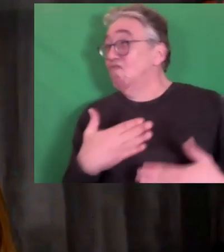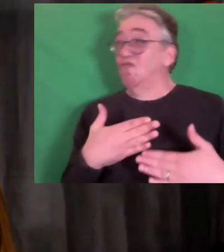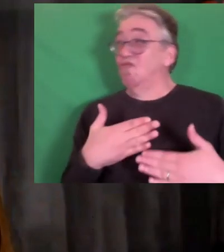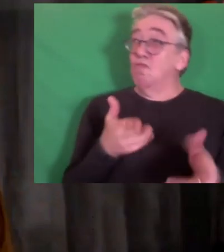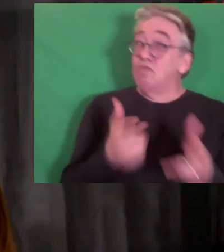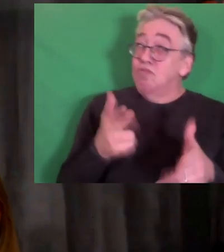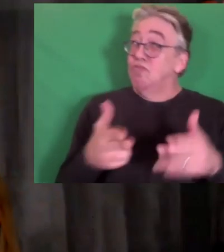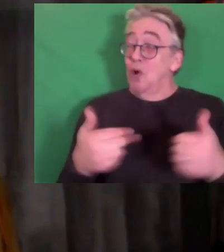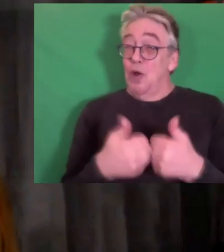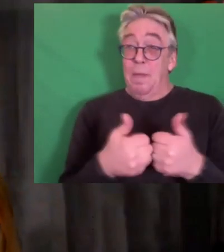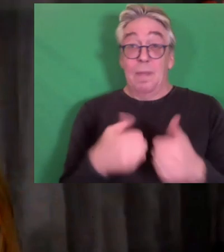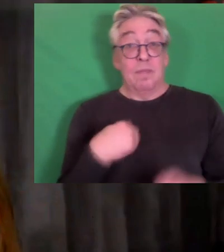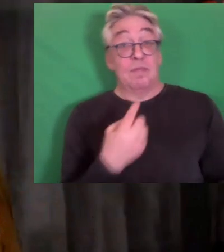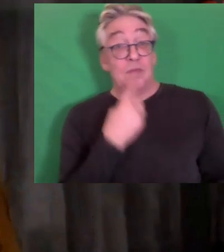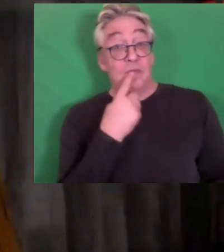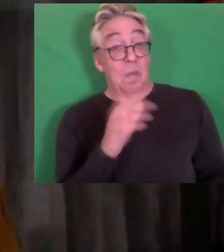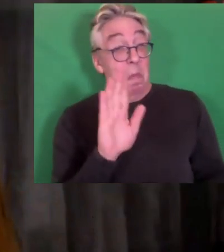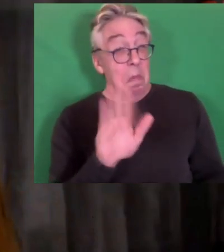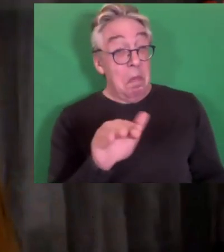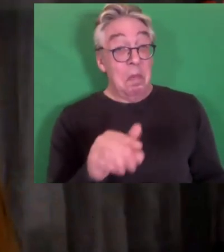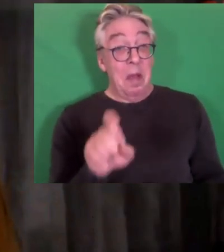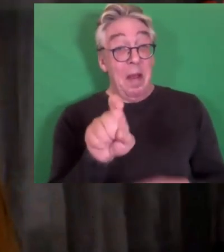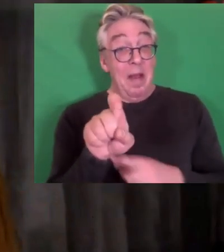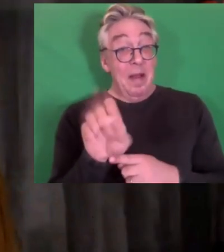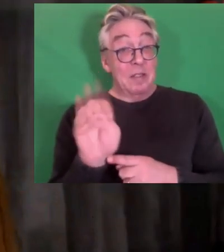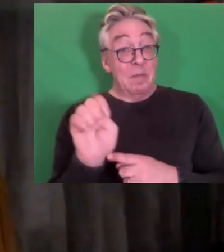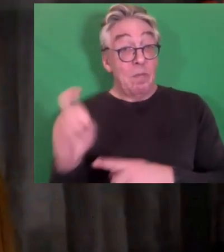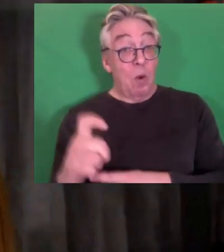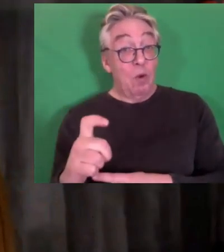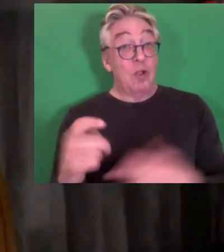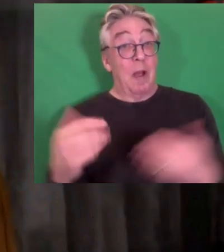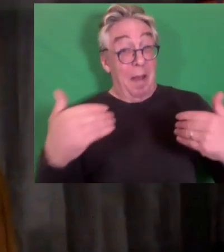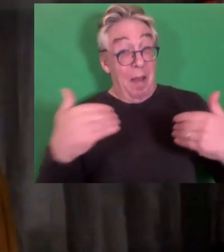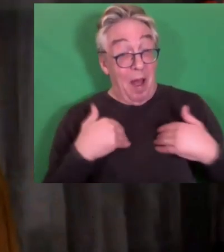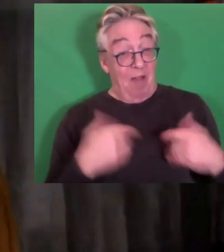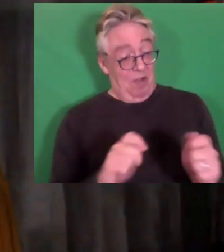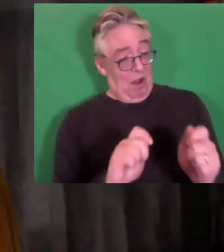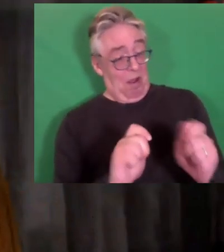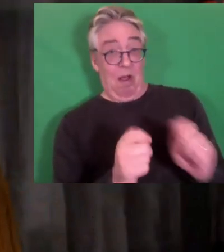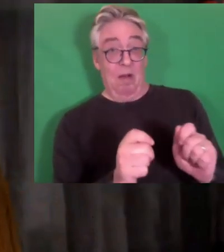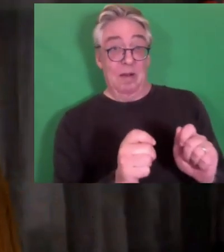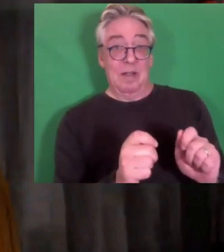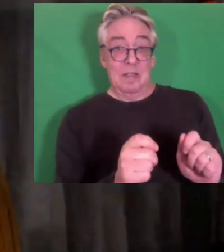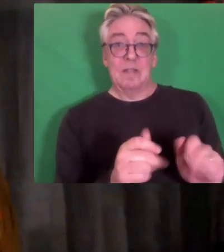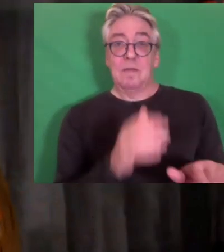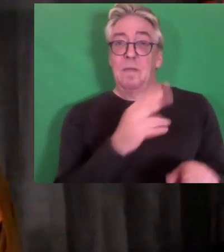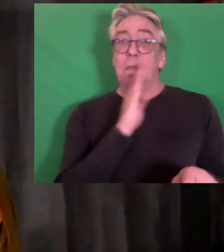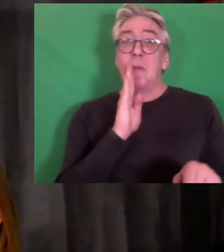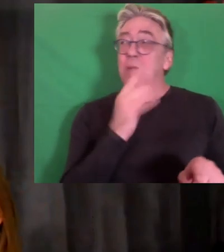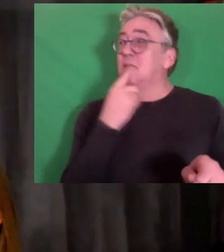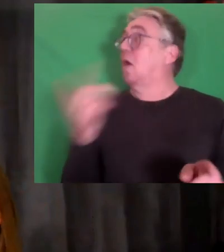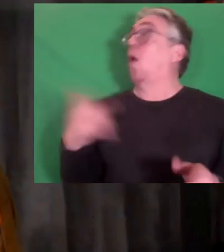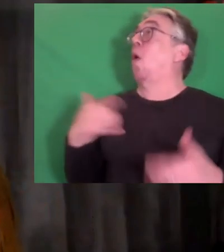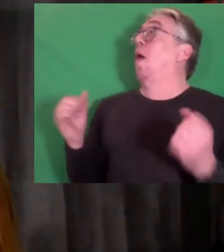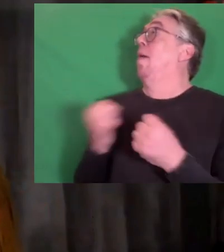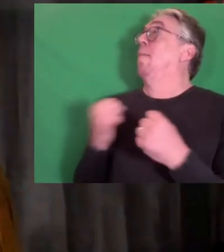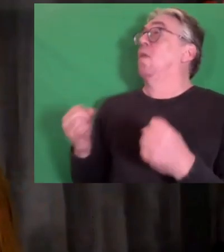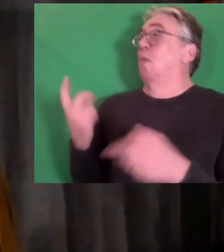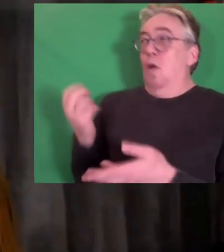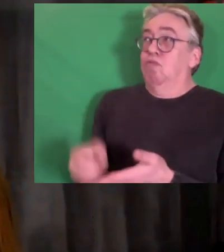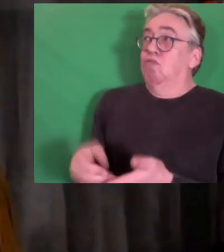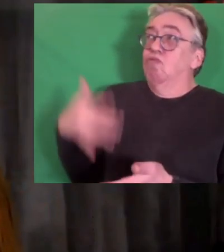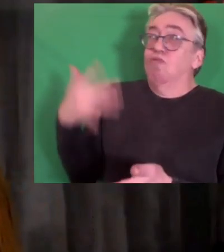adaptive controller. And she had, the first reaction she had was, I can never afford something like that. It's too expensive. I'm a young mother and